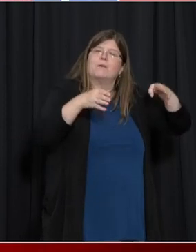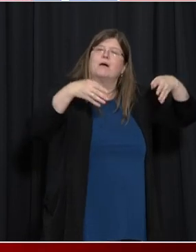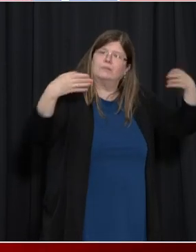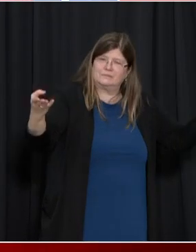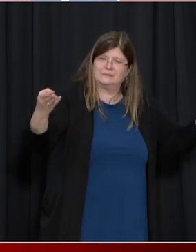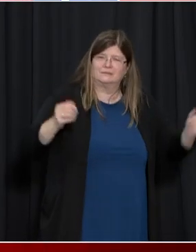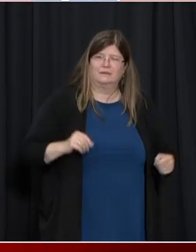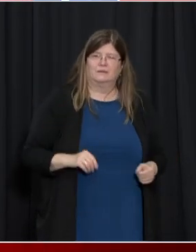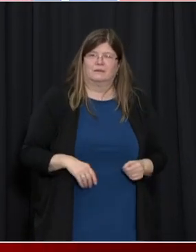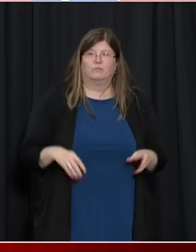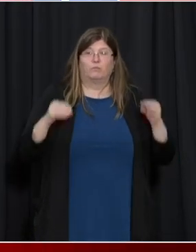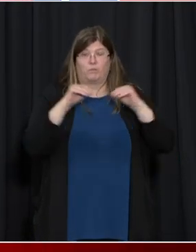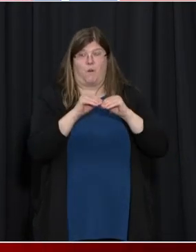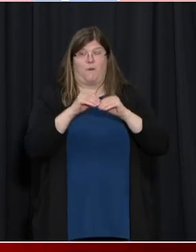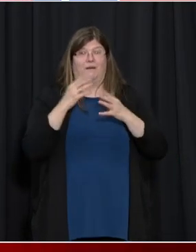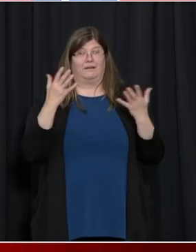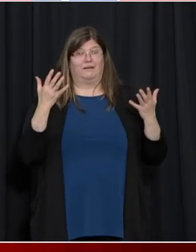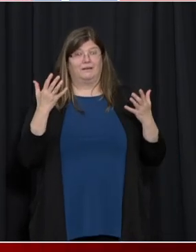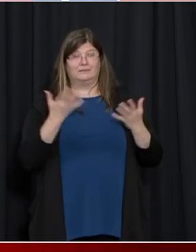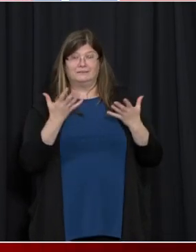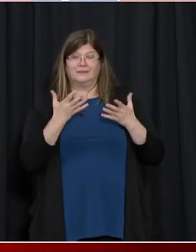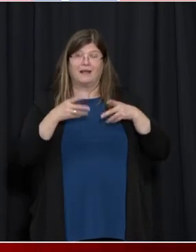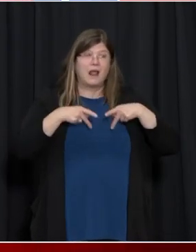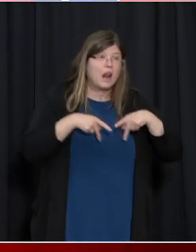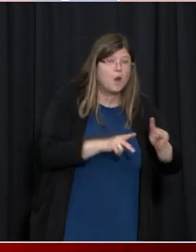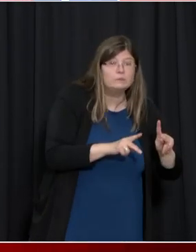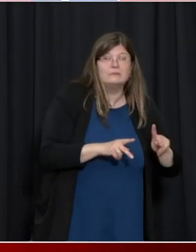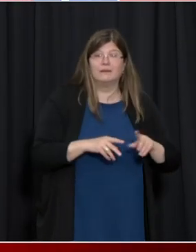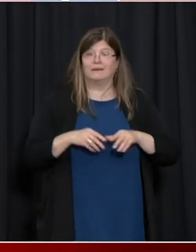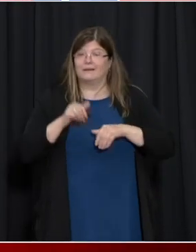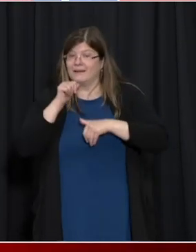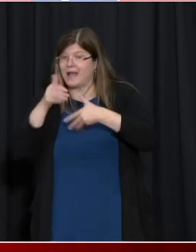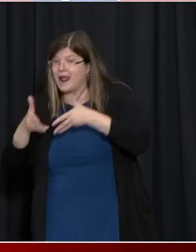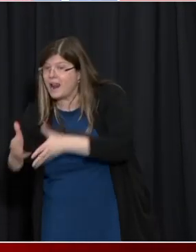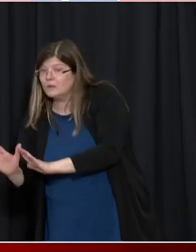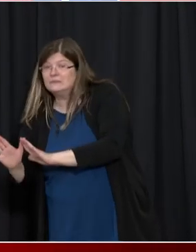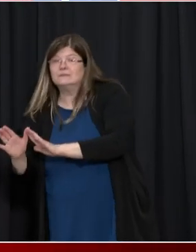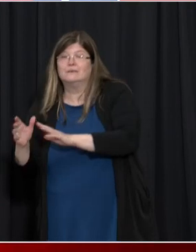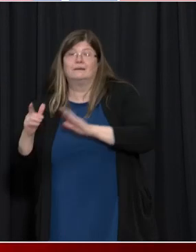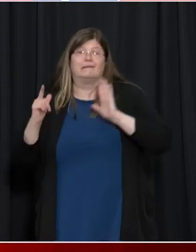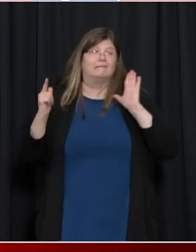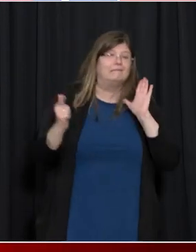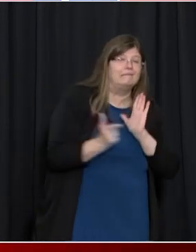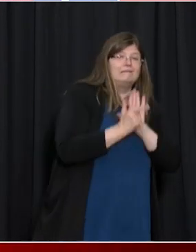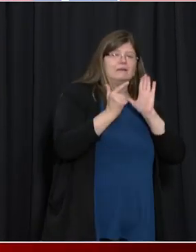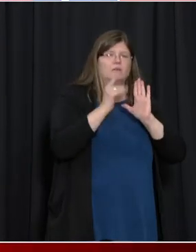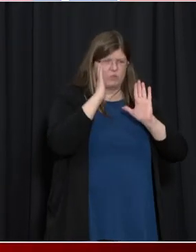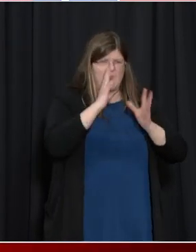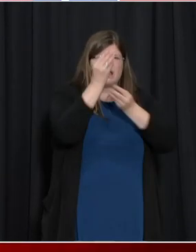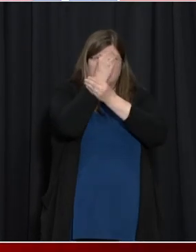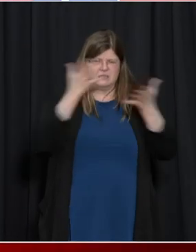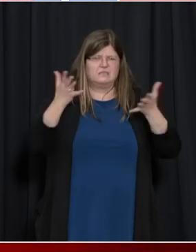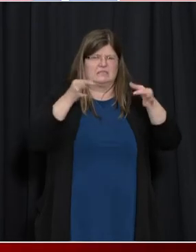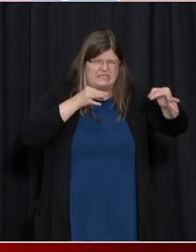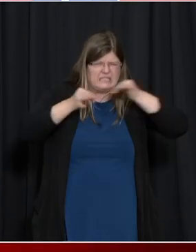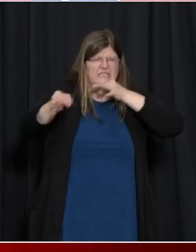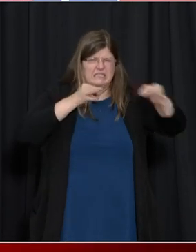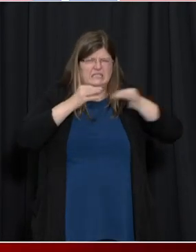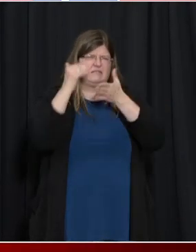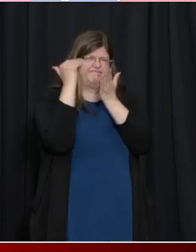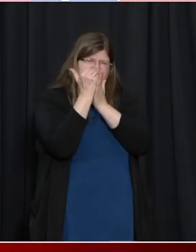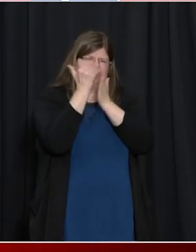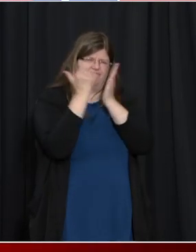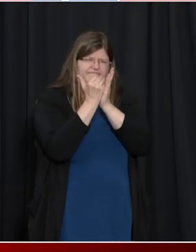can proceed and makes reference to those that are still limited. So that's what will happen. As we go through